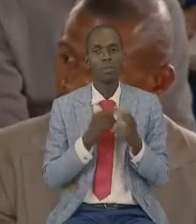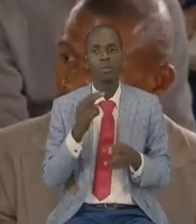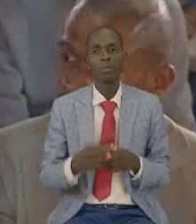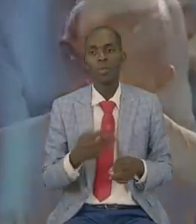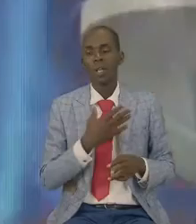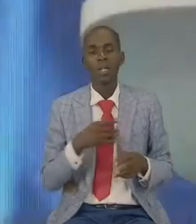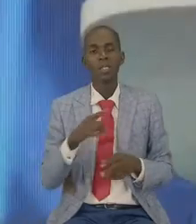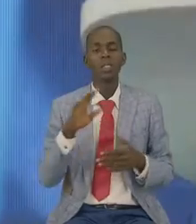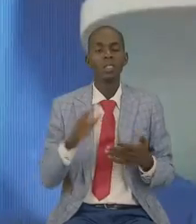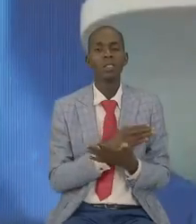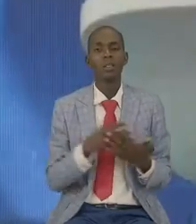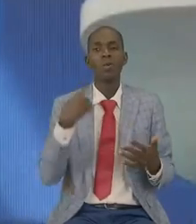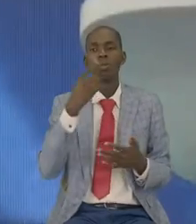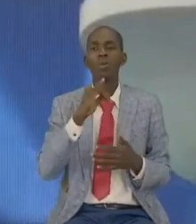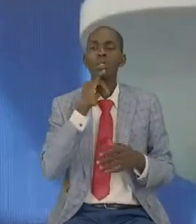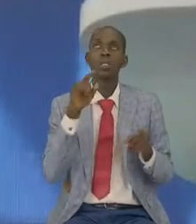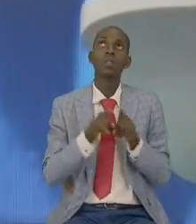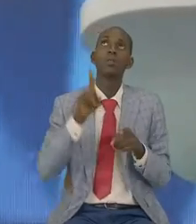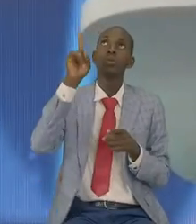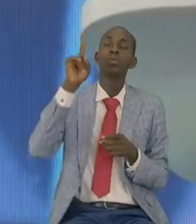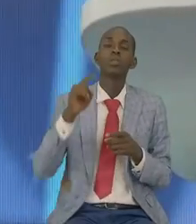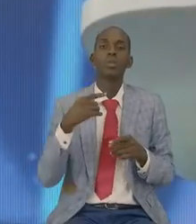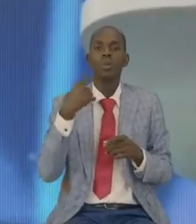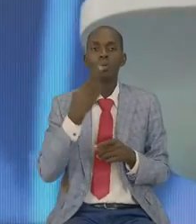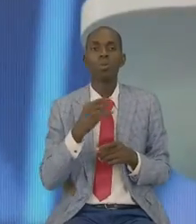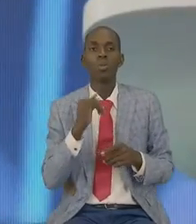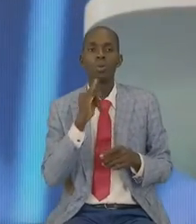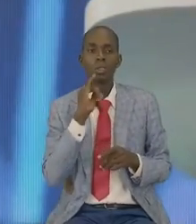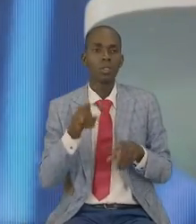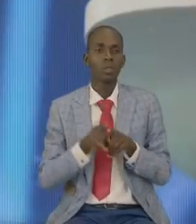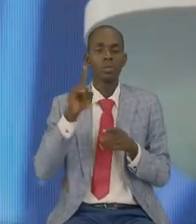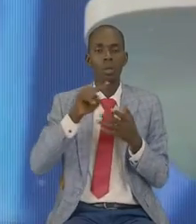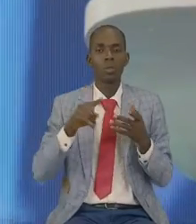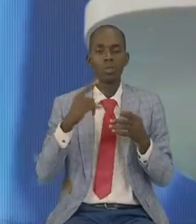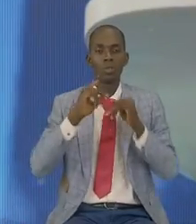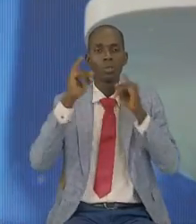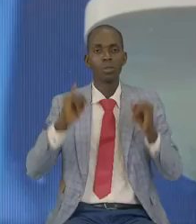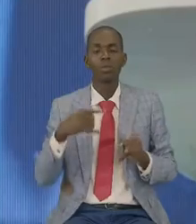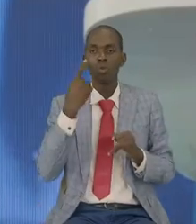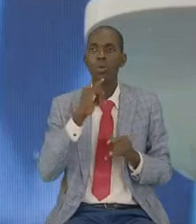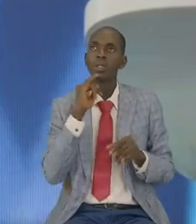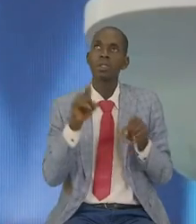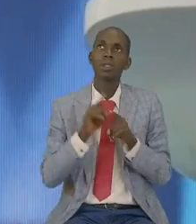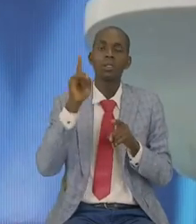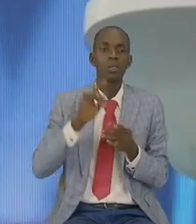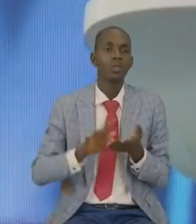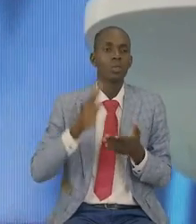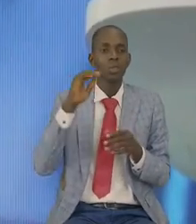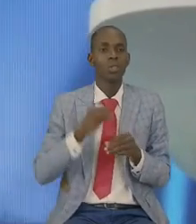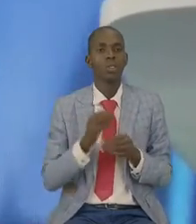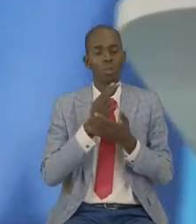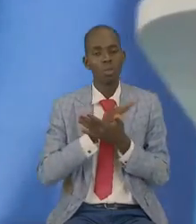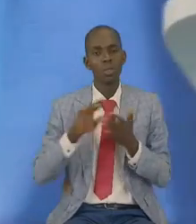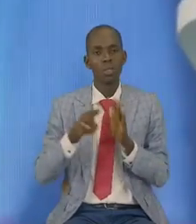unto thee, O Lord, among the gods, who is like thee, glorious in holiness, fearful in